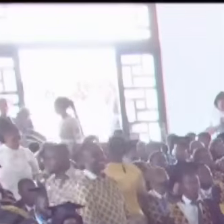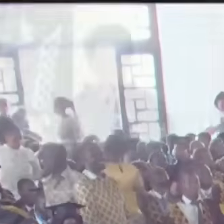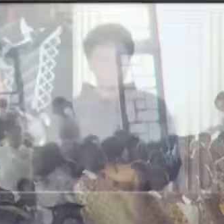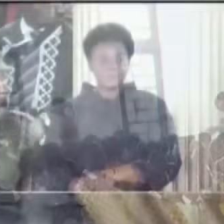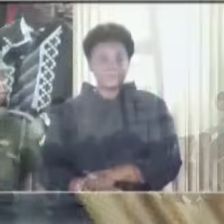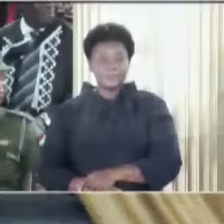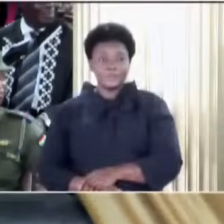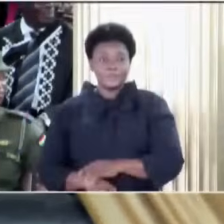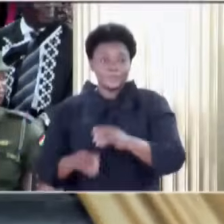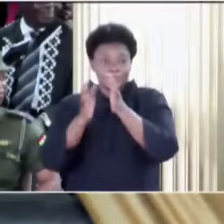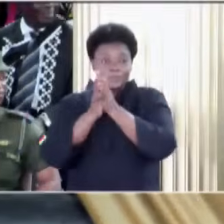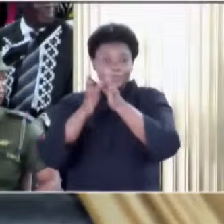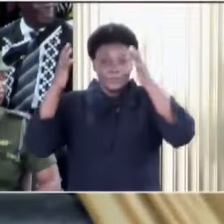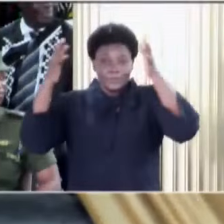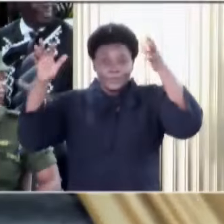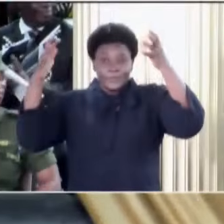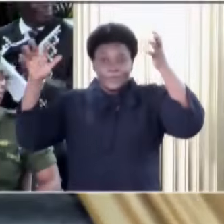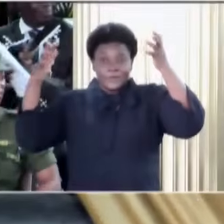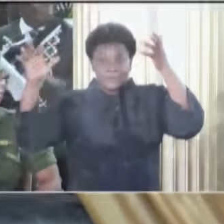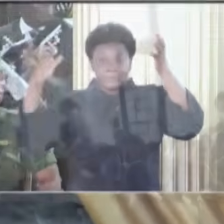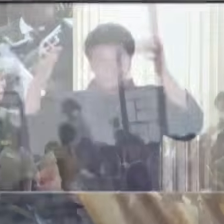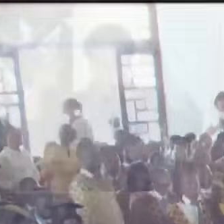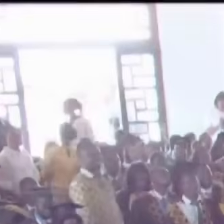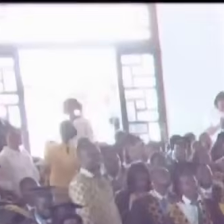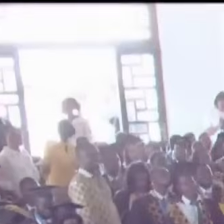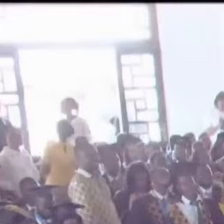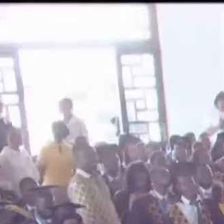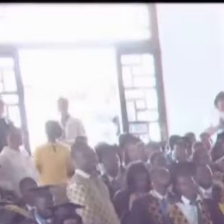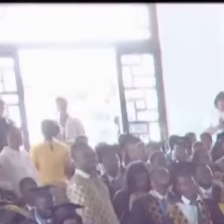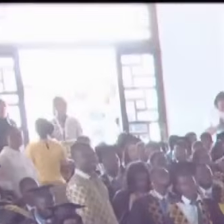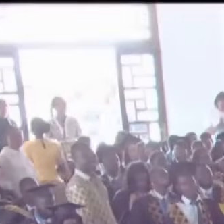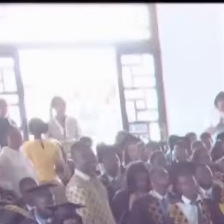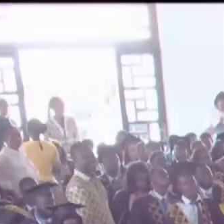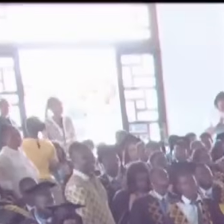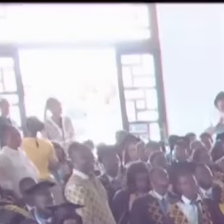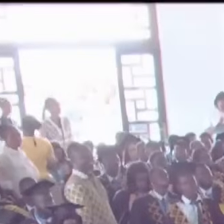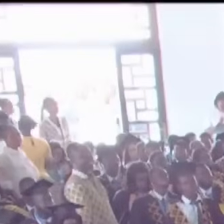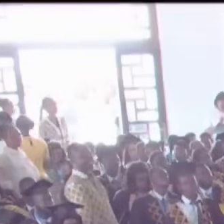Let's keep clapping for Emmanuel as he resumes his seat.